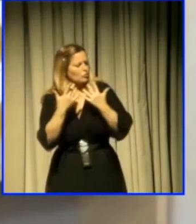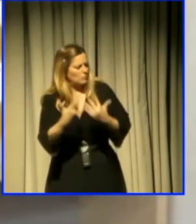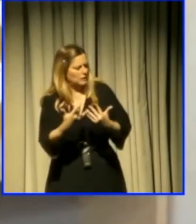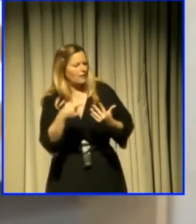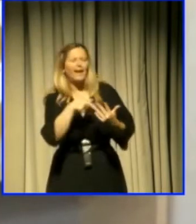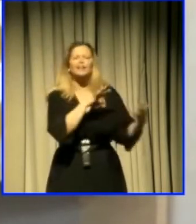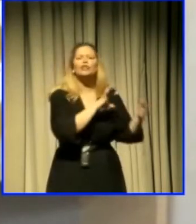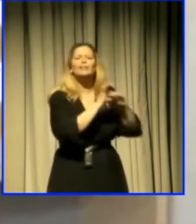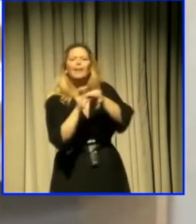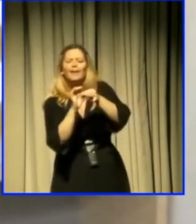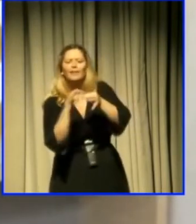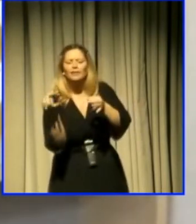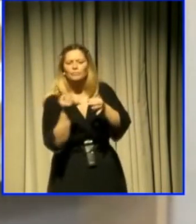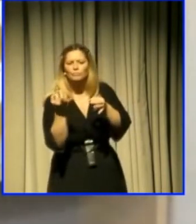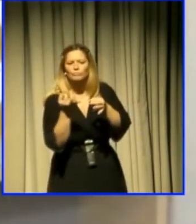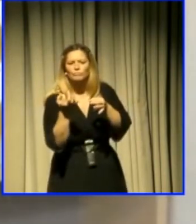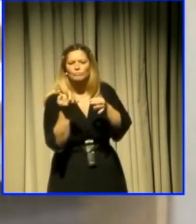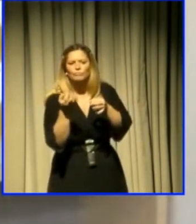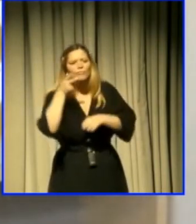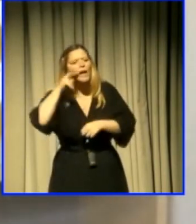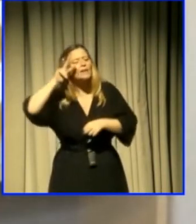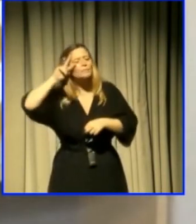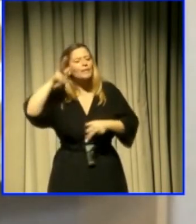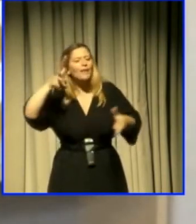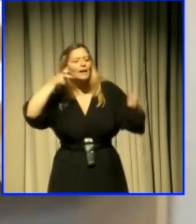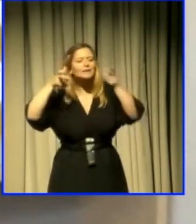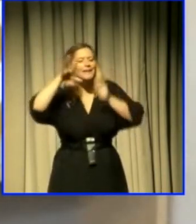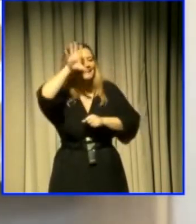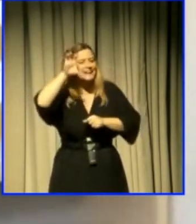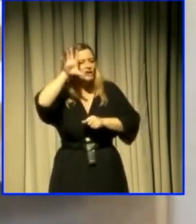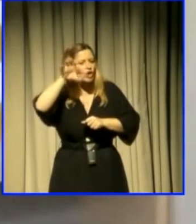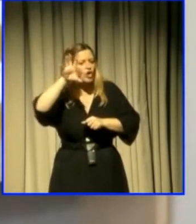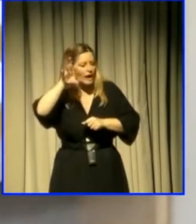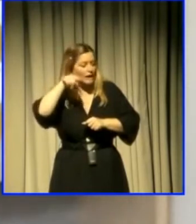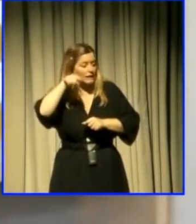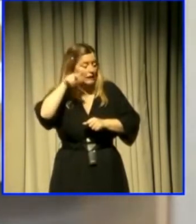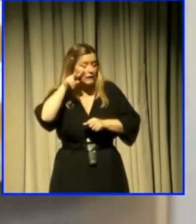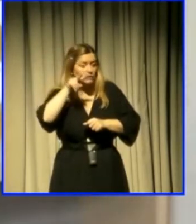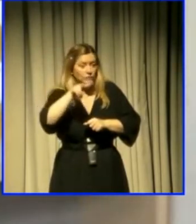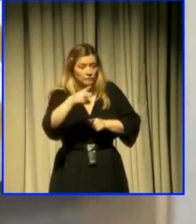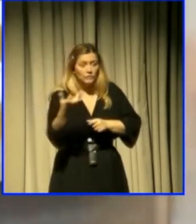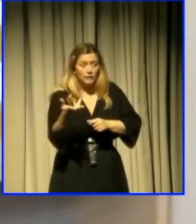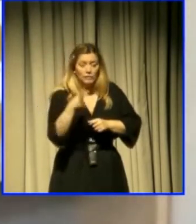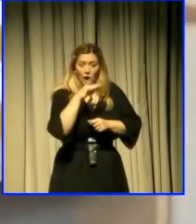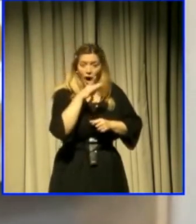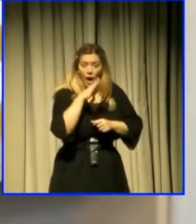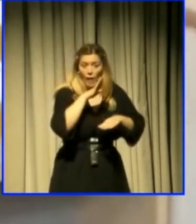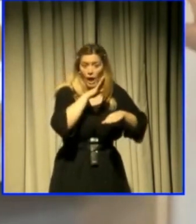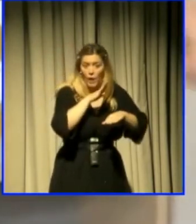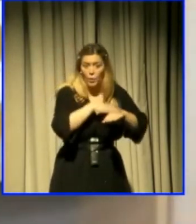sensory experiences. And this has been accelerated by, of course, COVID restrictions, where everybody had to stay in their own house. So we see